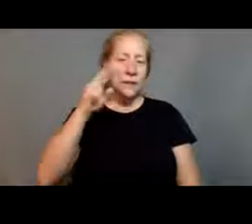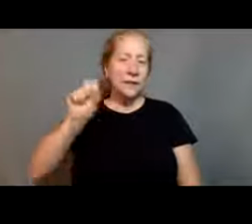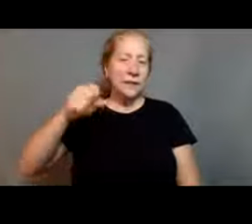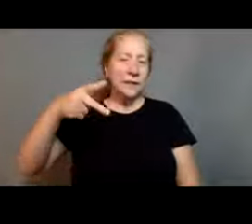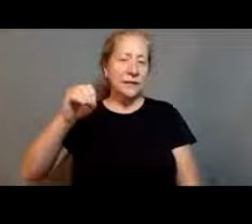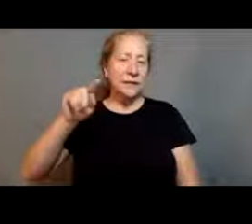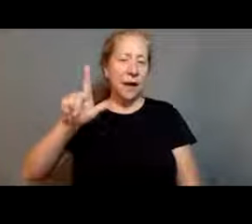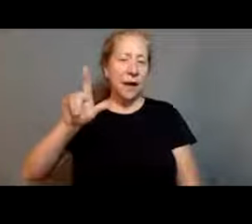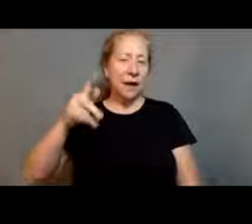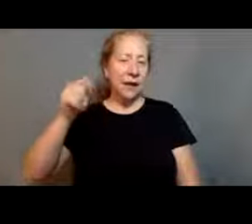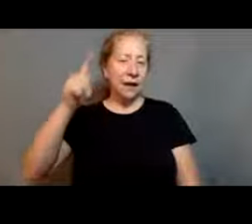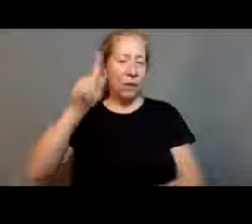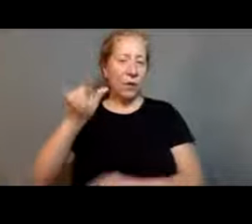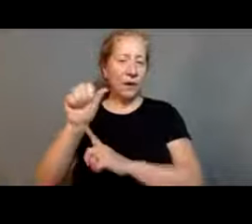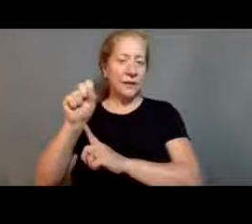ASL interpreters.